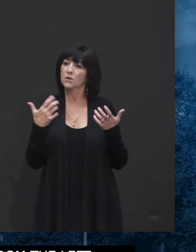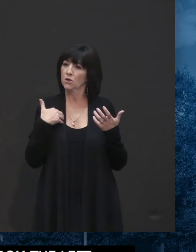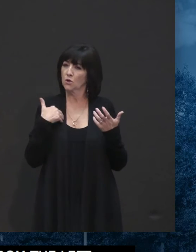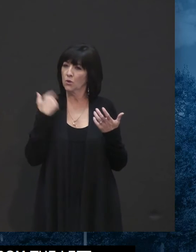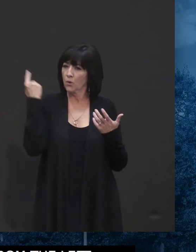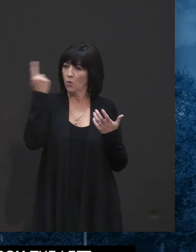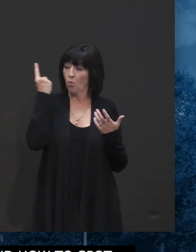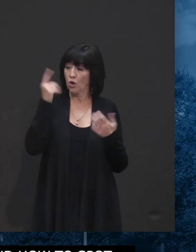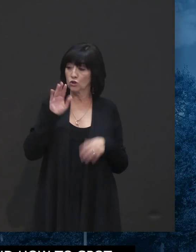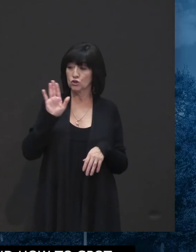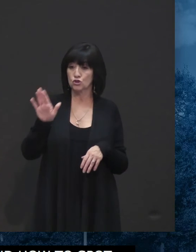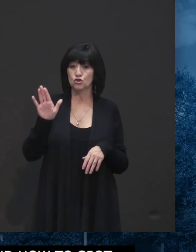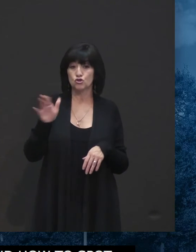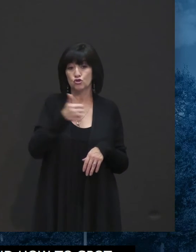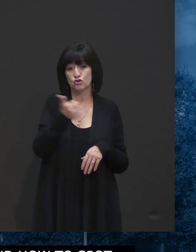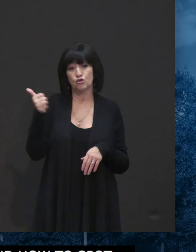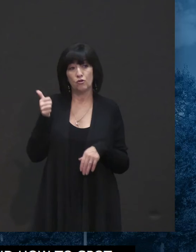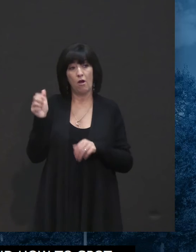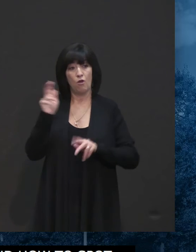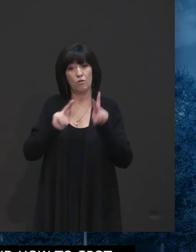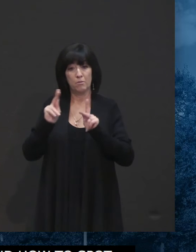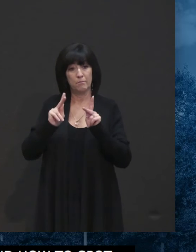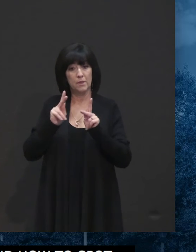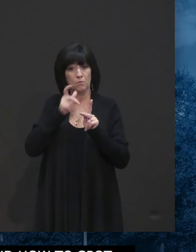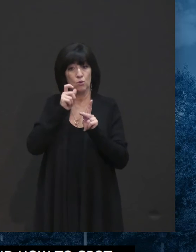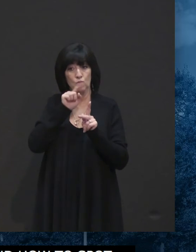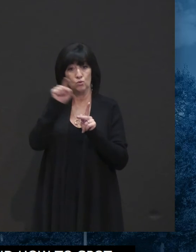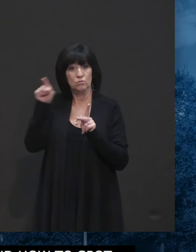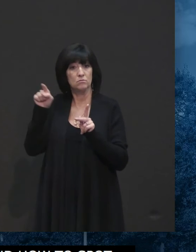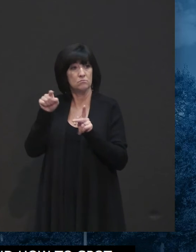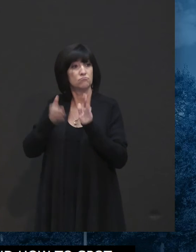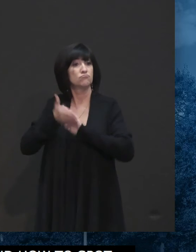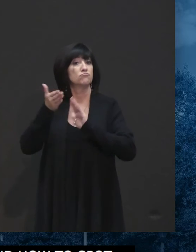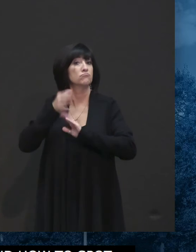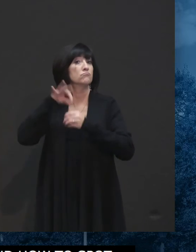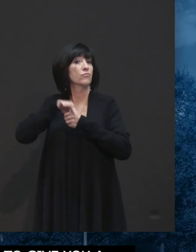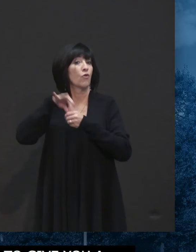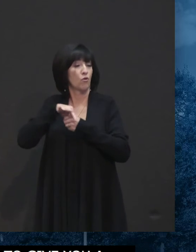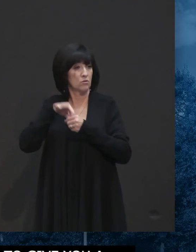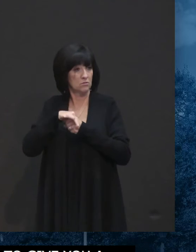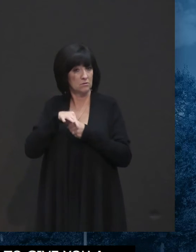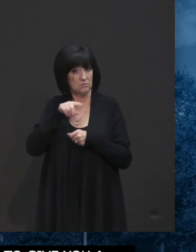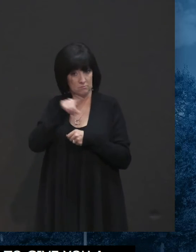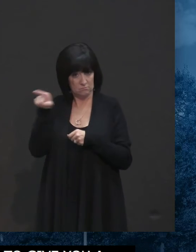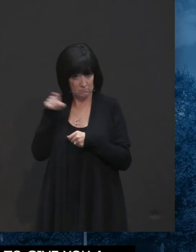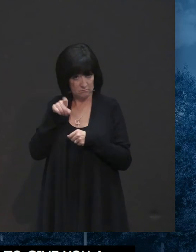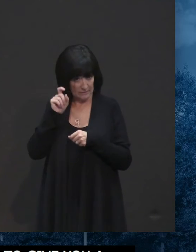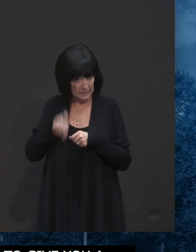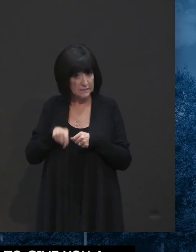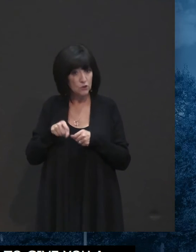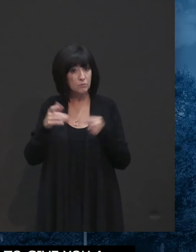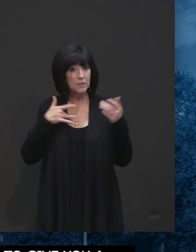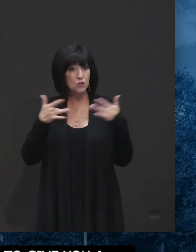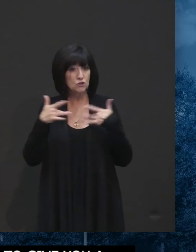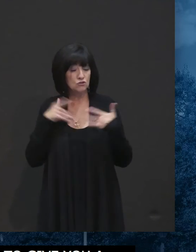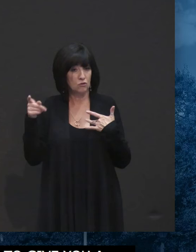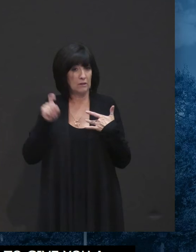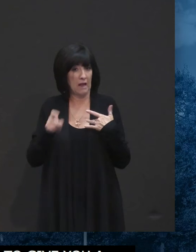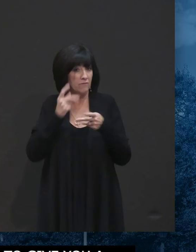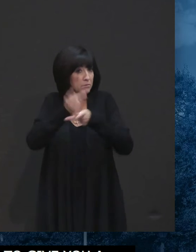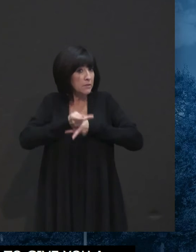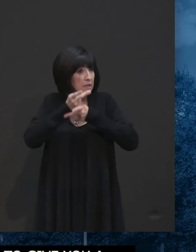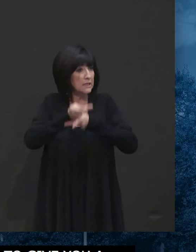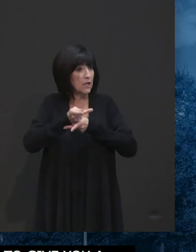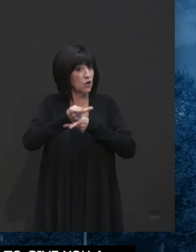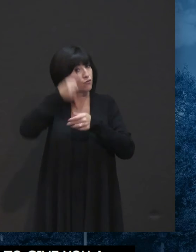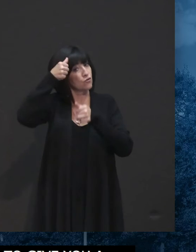the polls on Election Day about whether they need to be concerned about this more than usual, what they need to be aware of in terms of